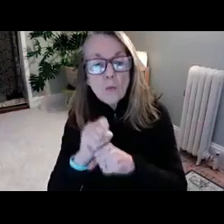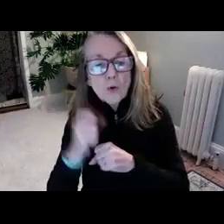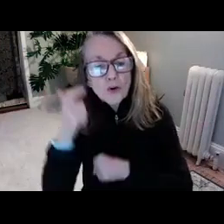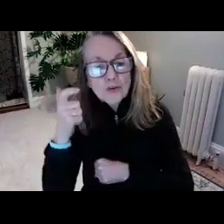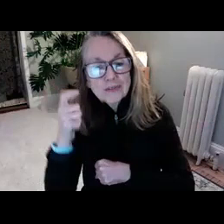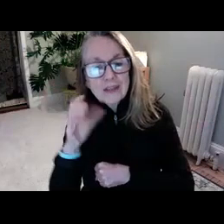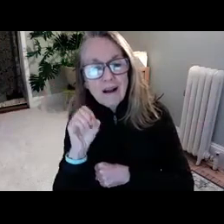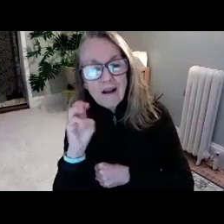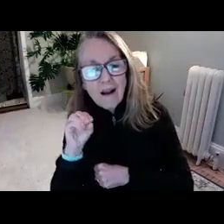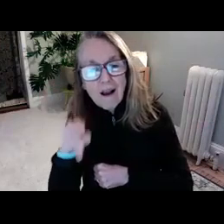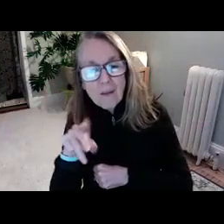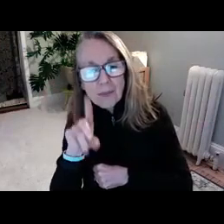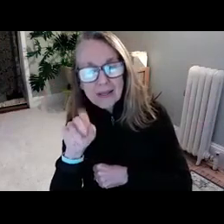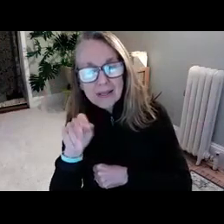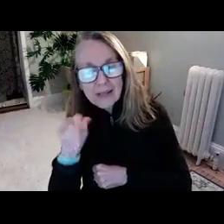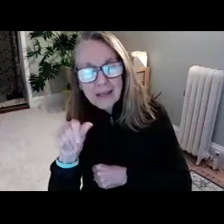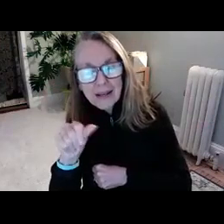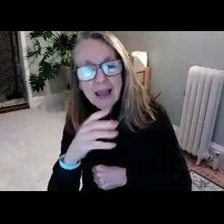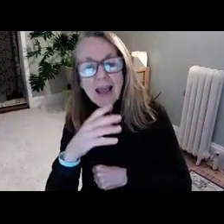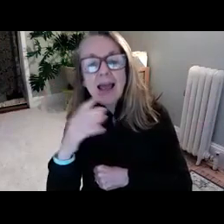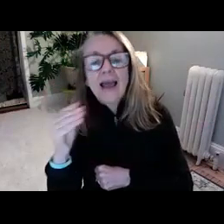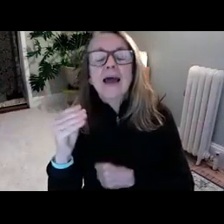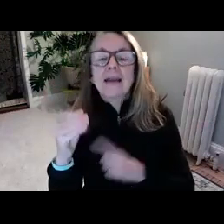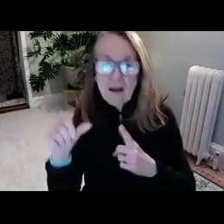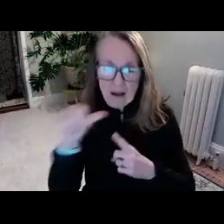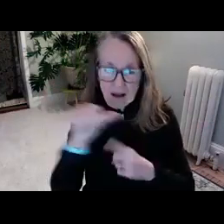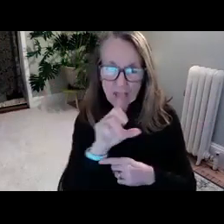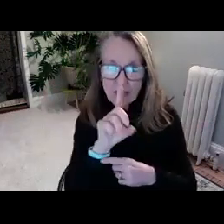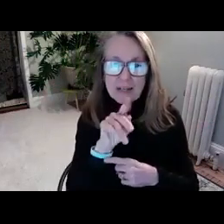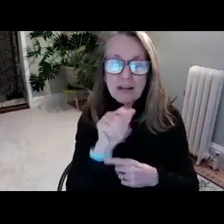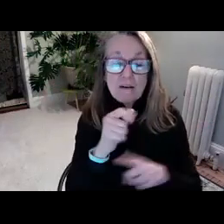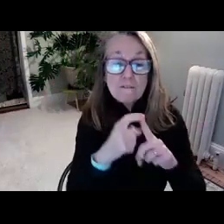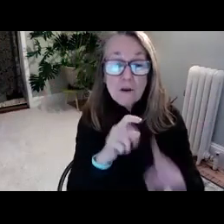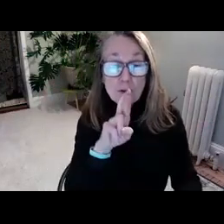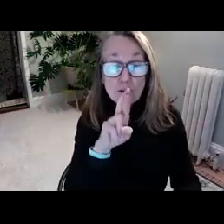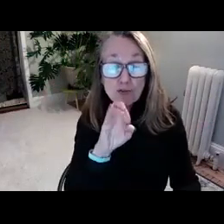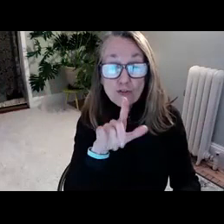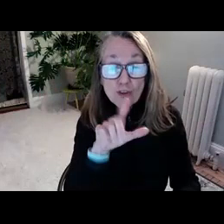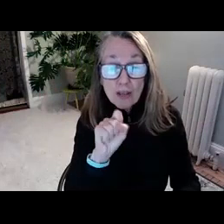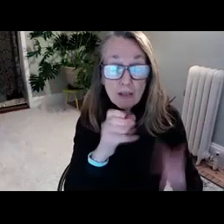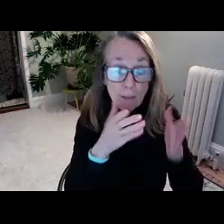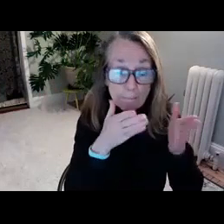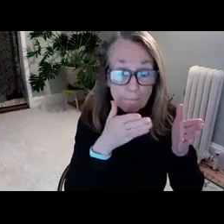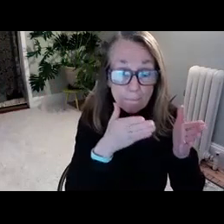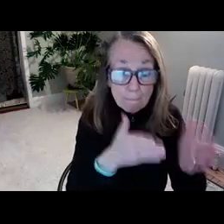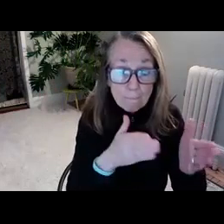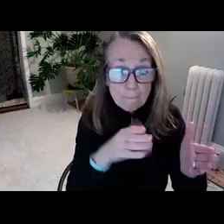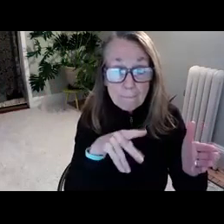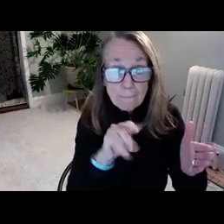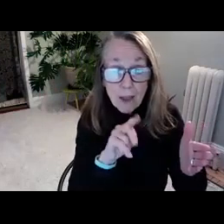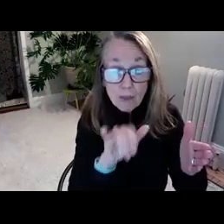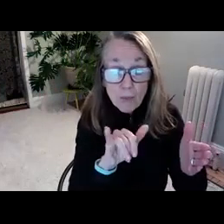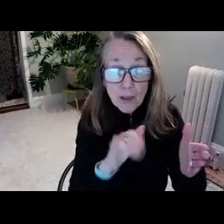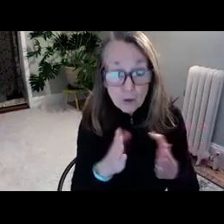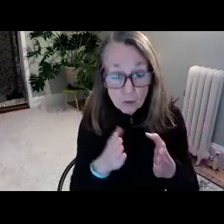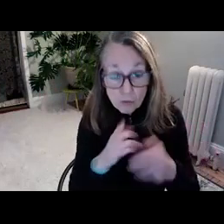in data on who's participated in their REALS program, so Real Pathways, Real Skills, and Real Jobs.